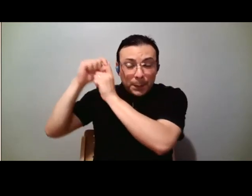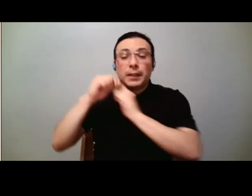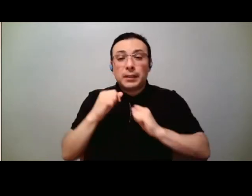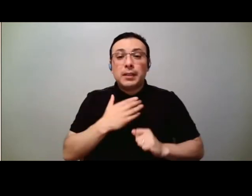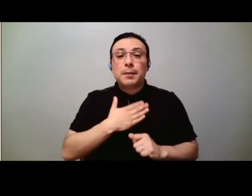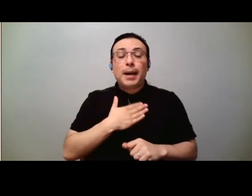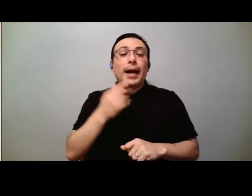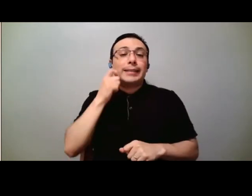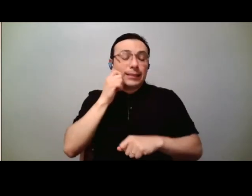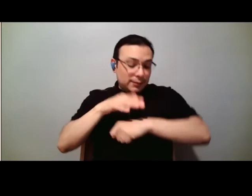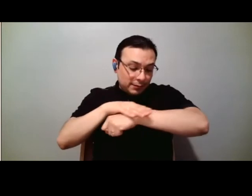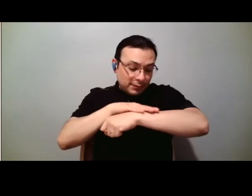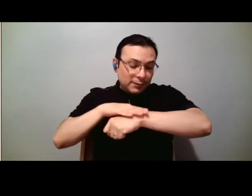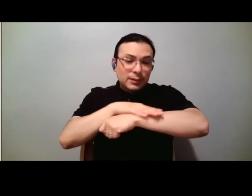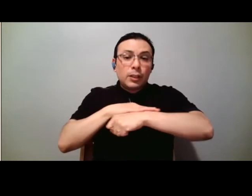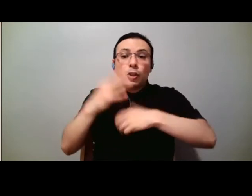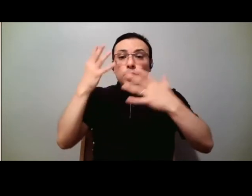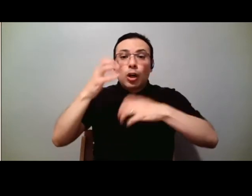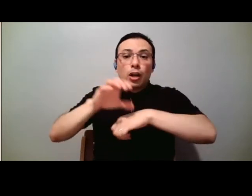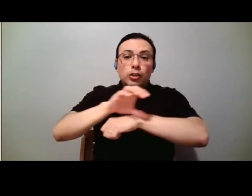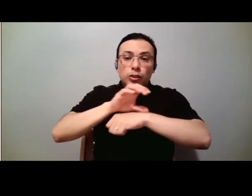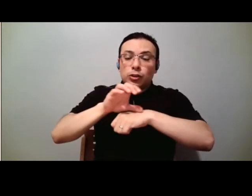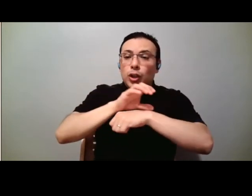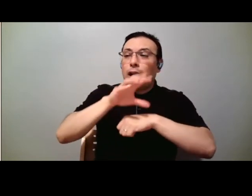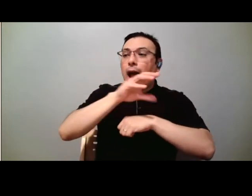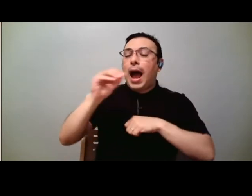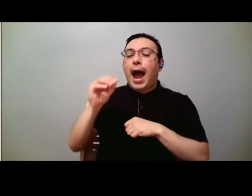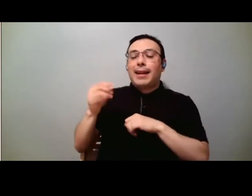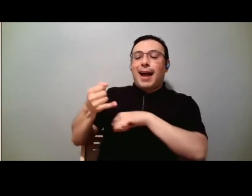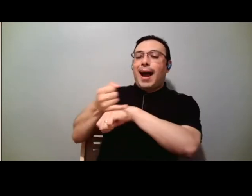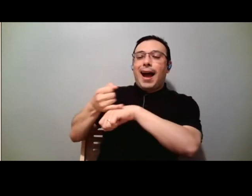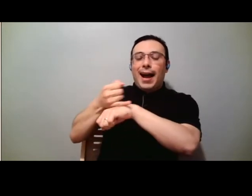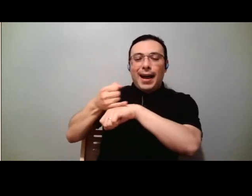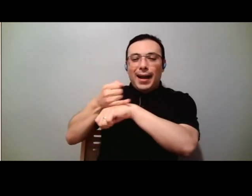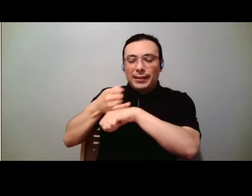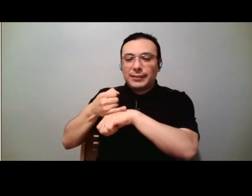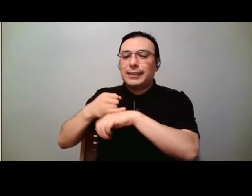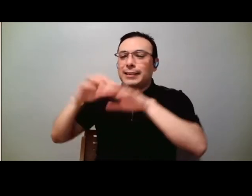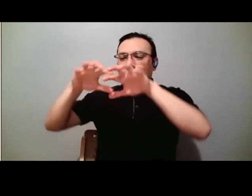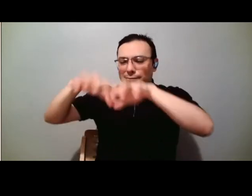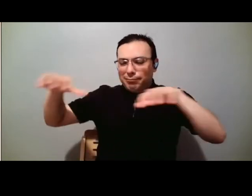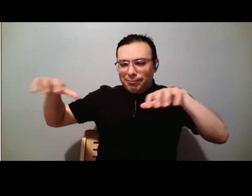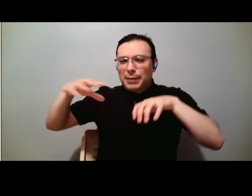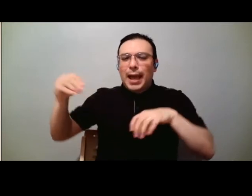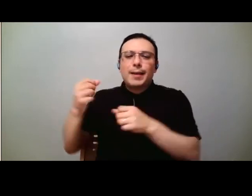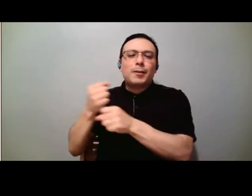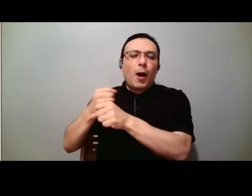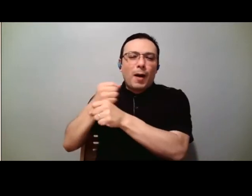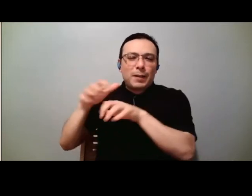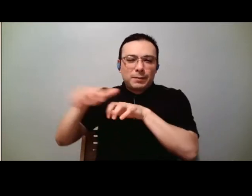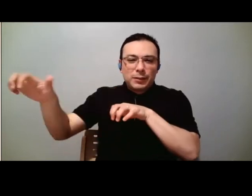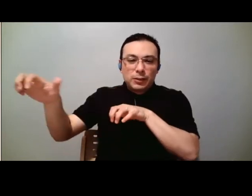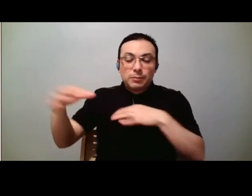chocolate and Caribbean castles and coffee fields. I'm wearing a dark blue blazer, a black tank top,